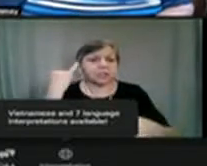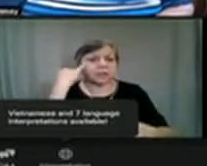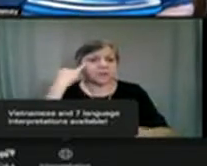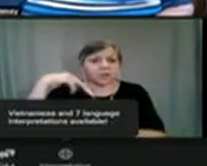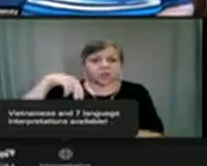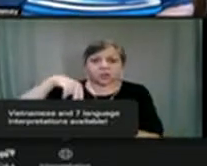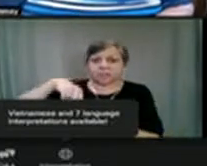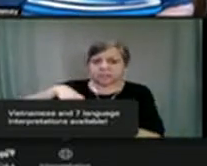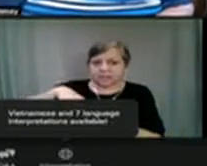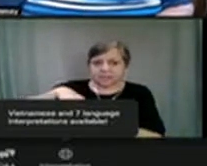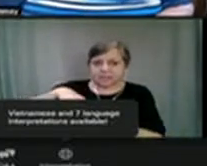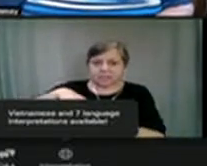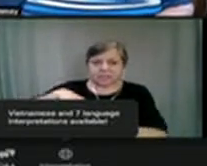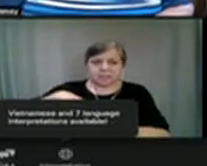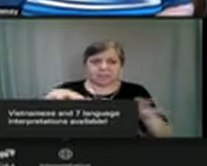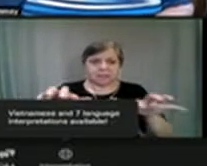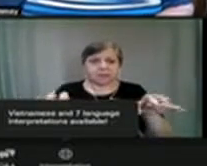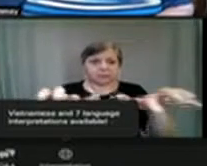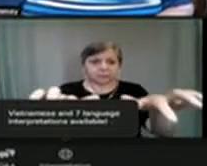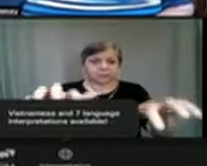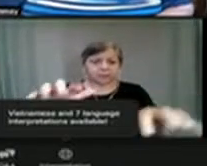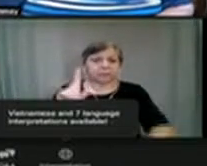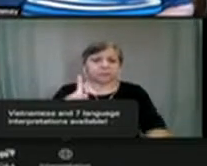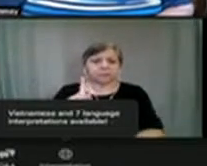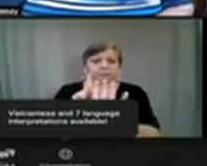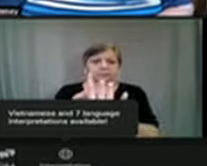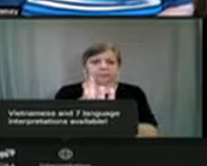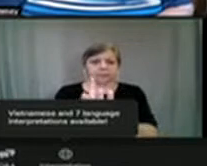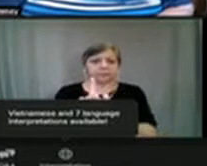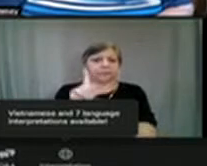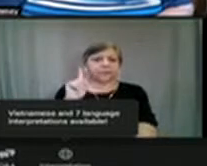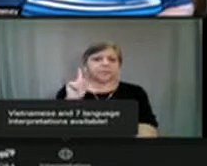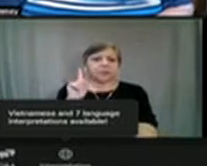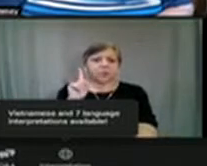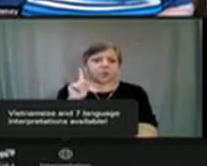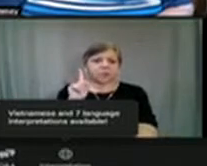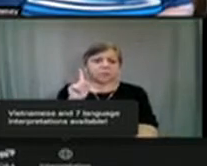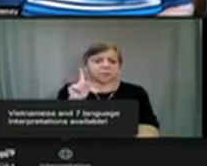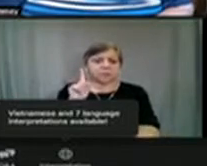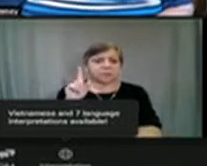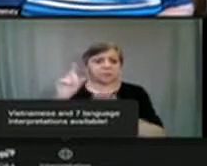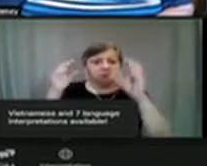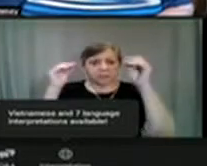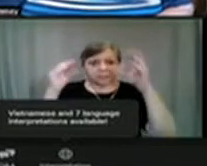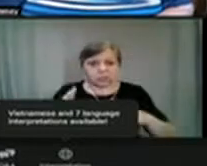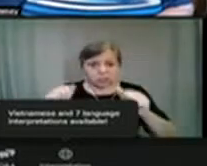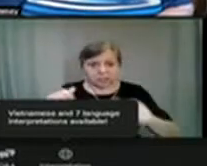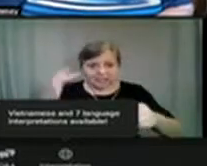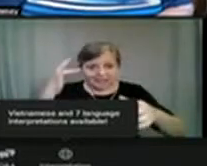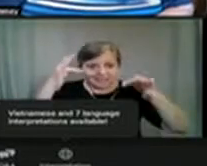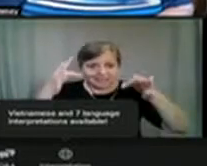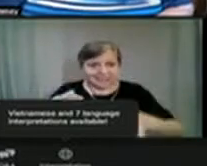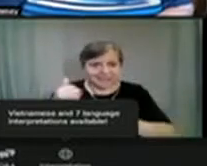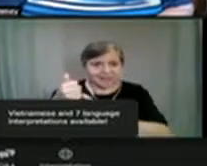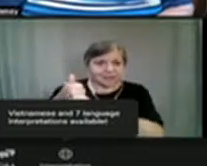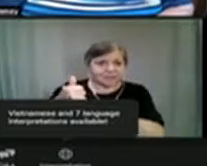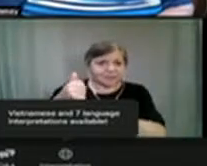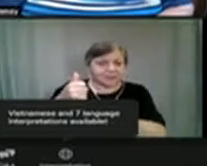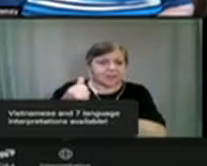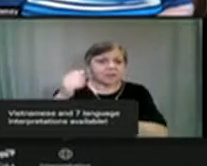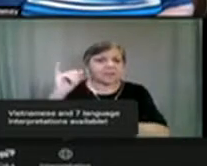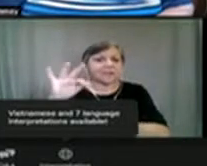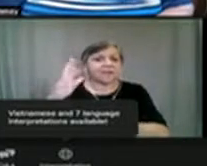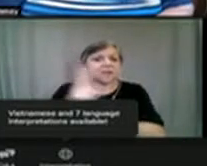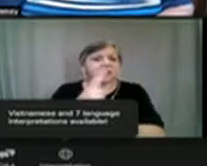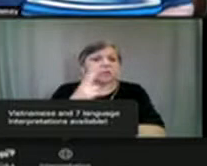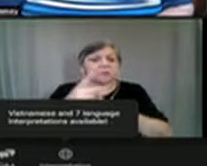their desk, several, 10 feet from their students? What is everybody's thoughts on that? Would that kind of, it's certainly not going to